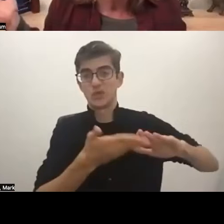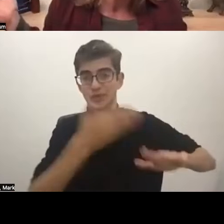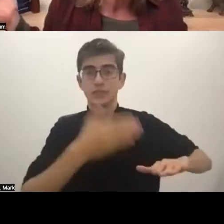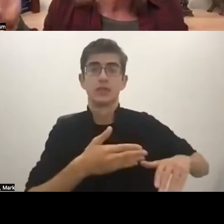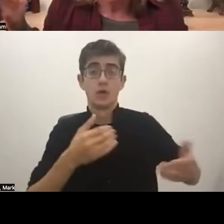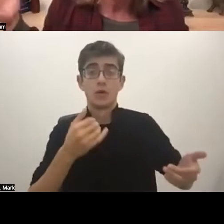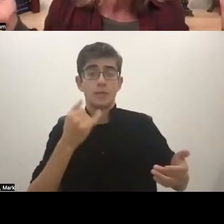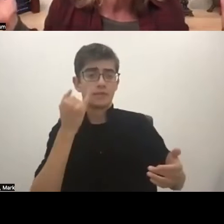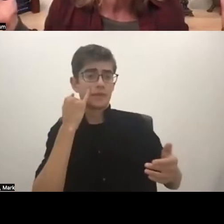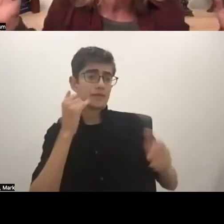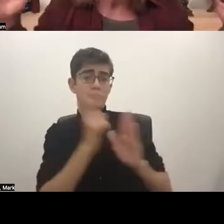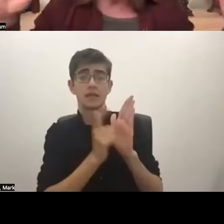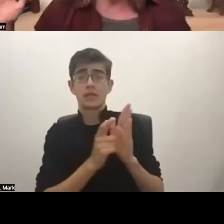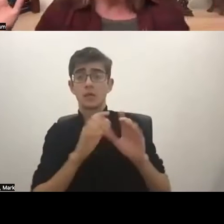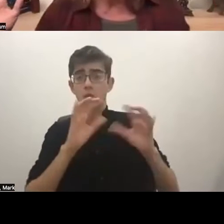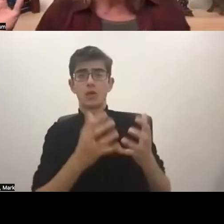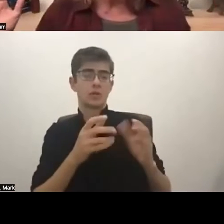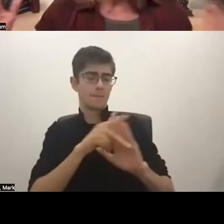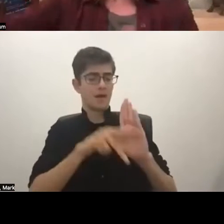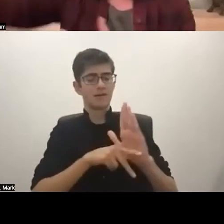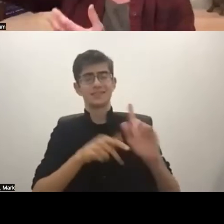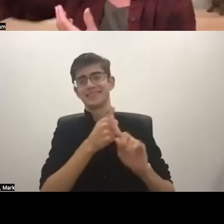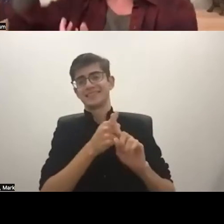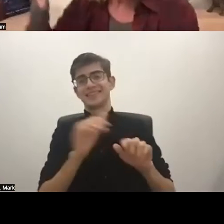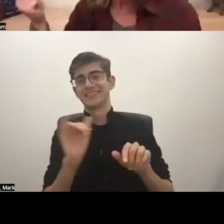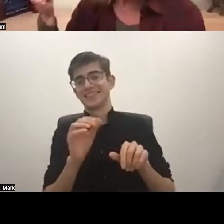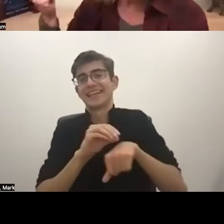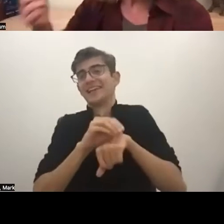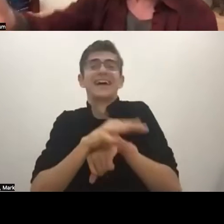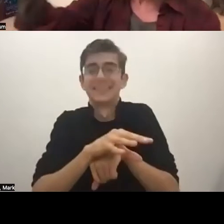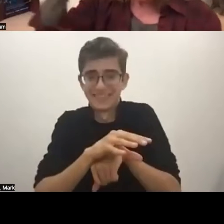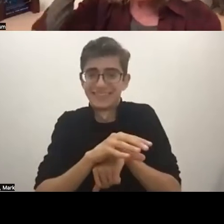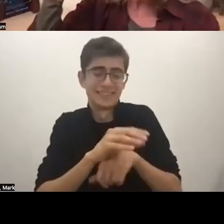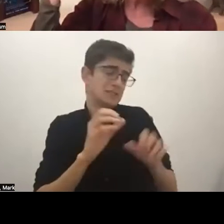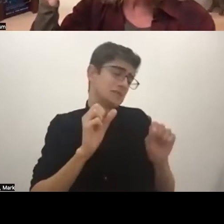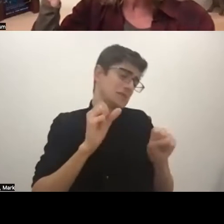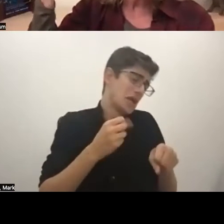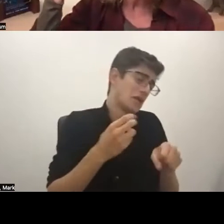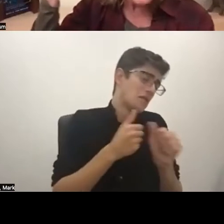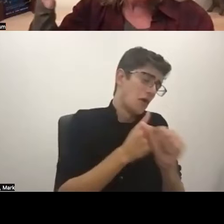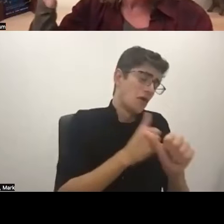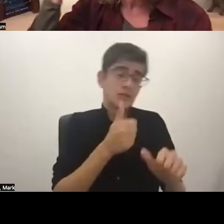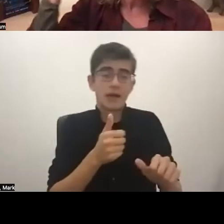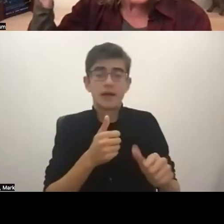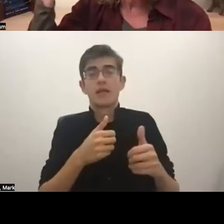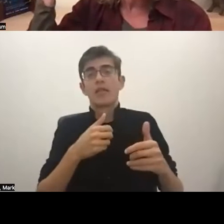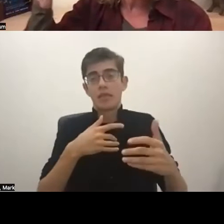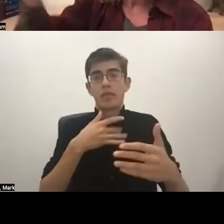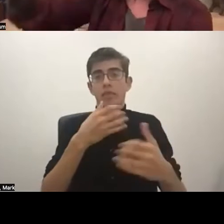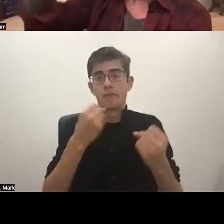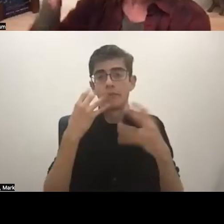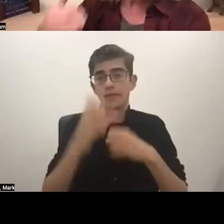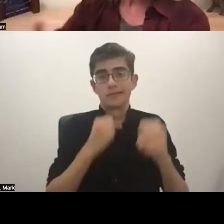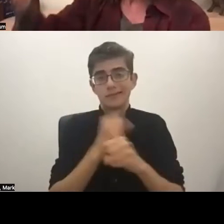can take it or you can leave it. And in Pennsylvania, they left it until we had that really abusive pro-fracking